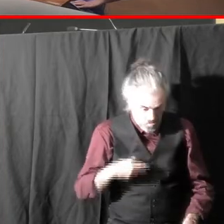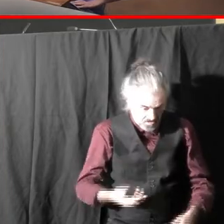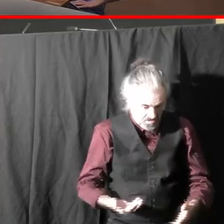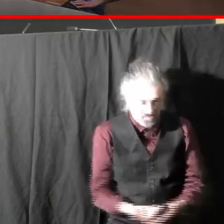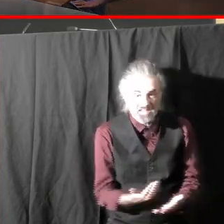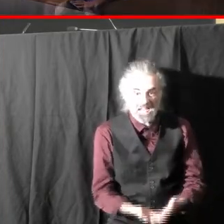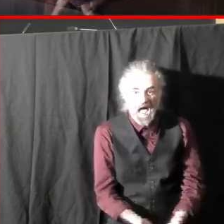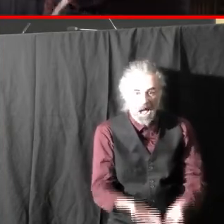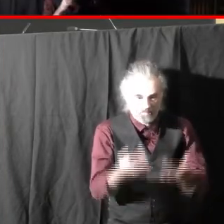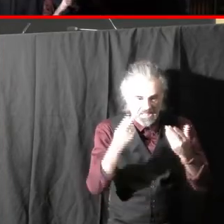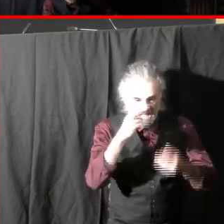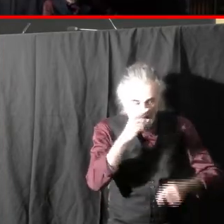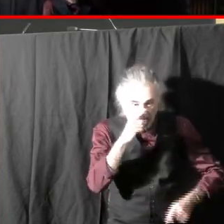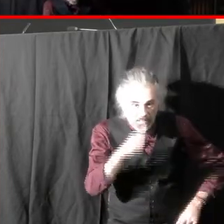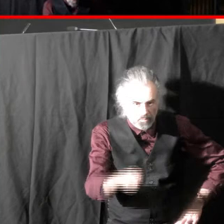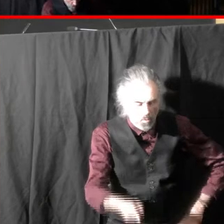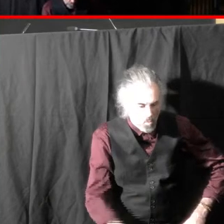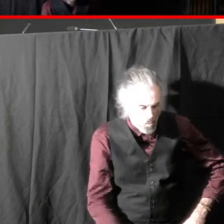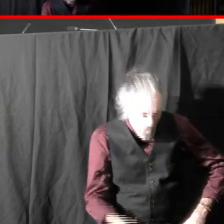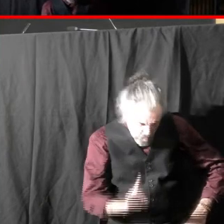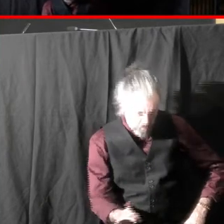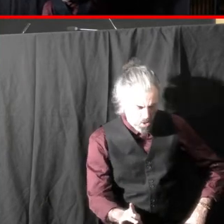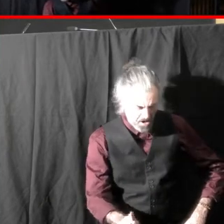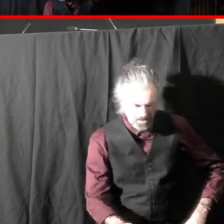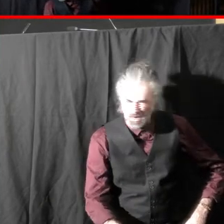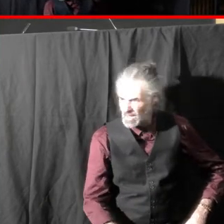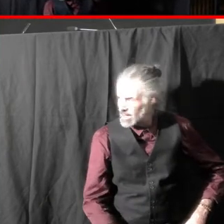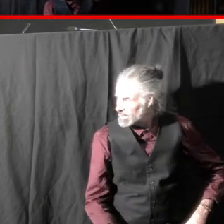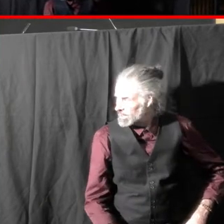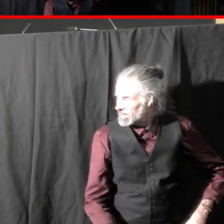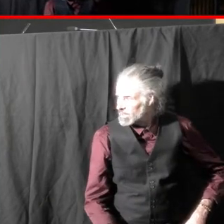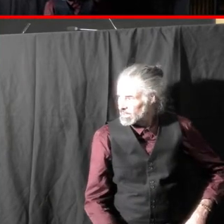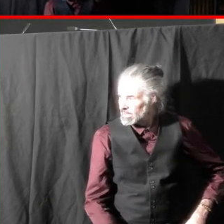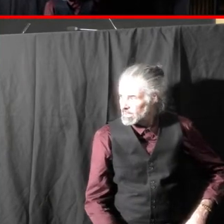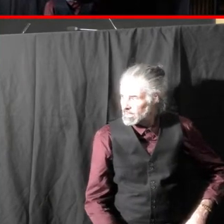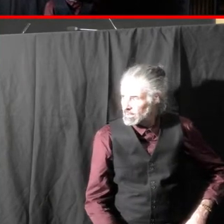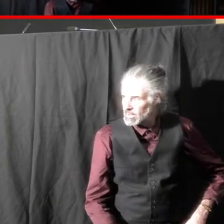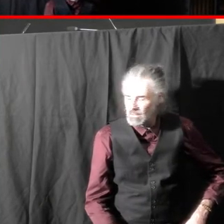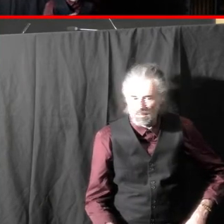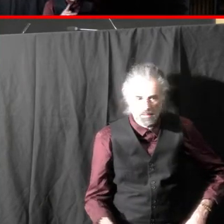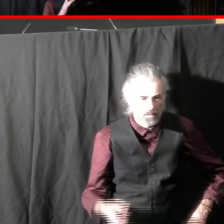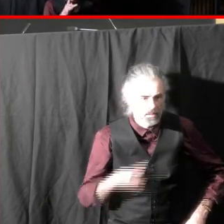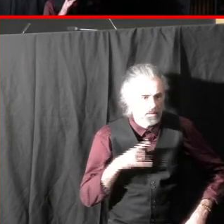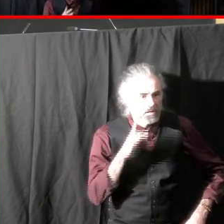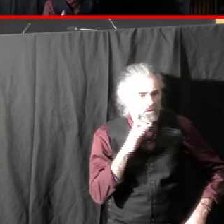people. Can we just clarify the backstory here?